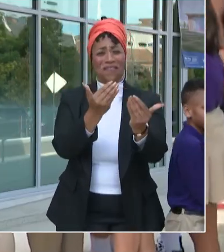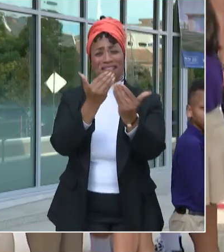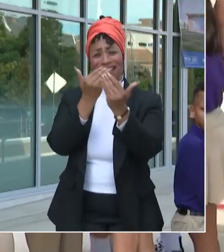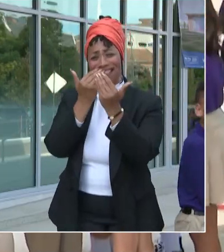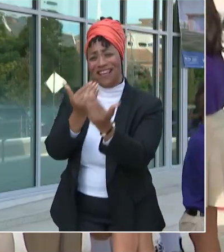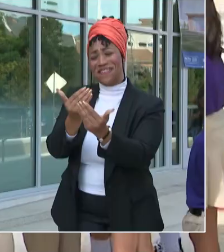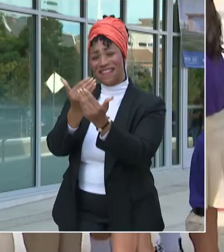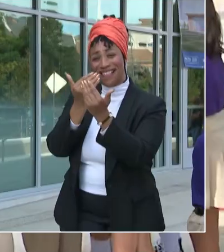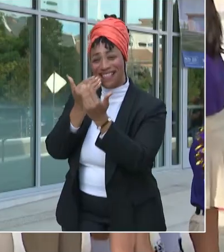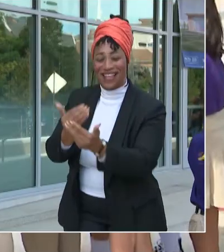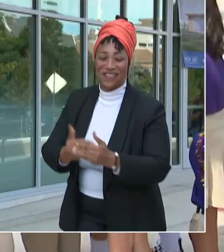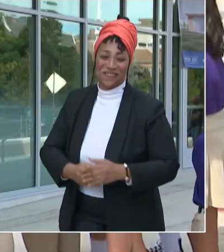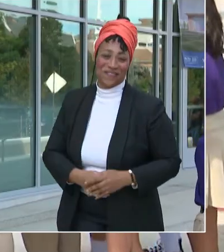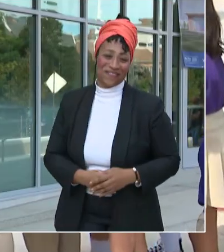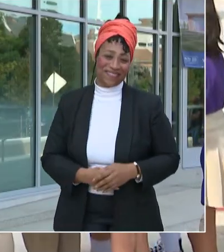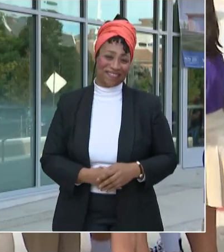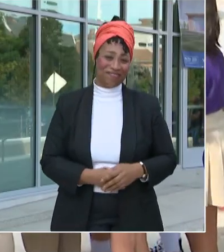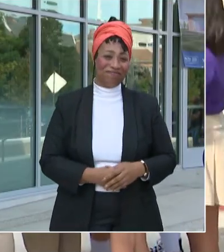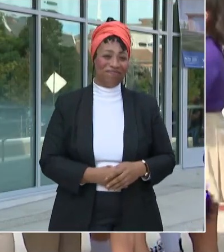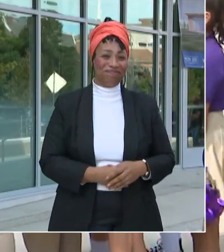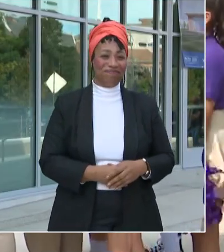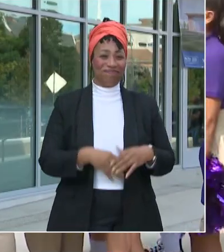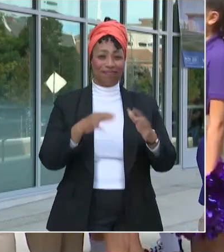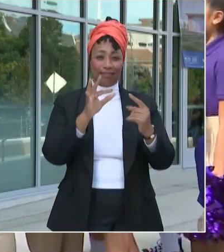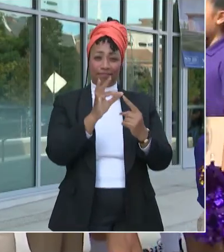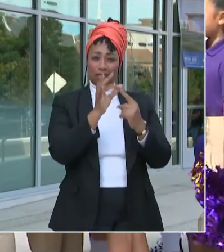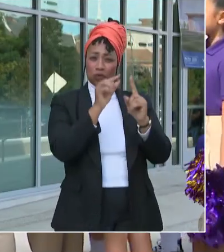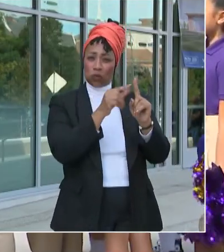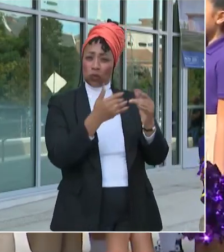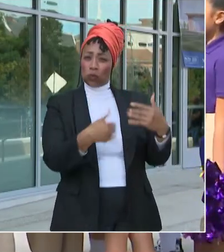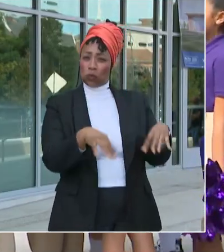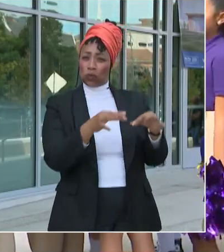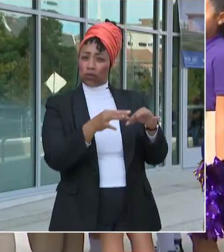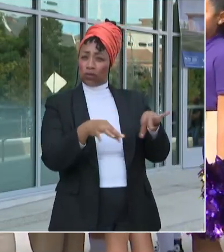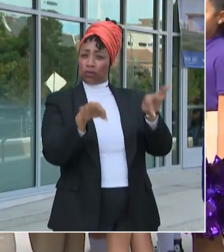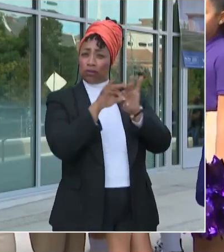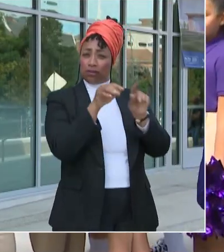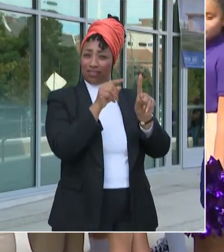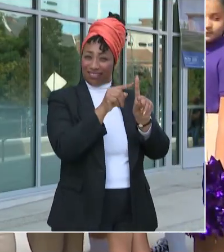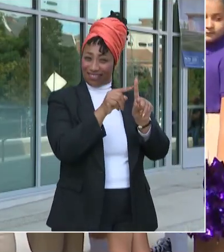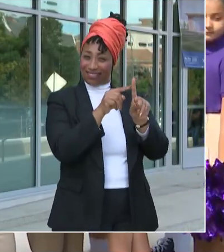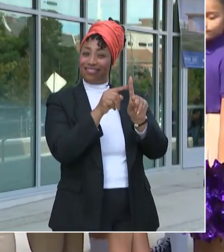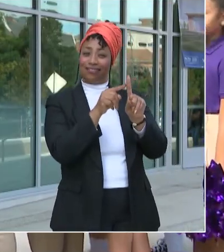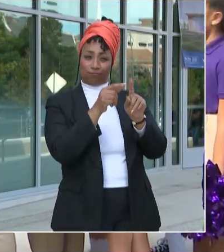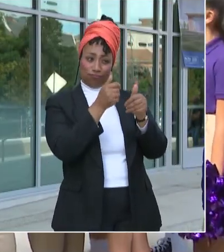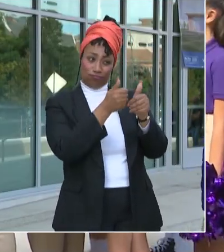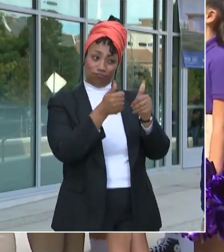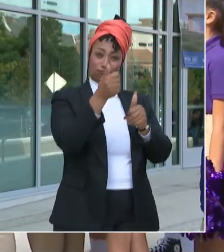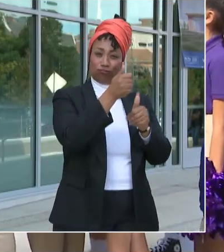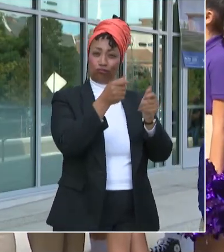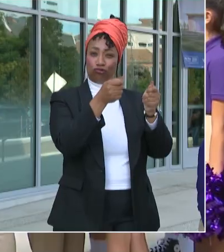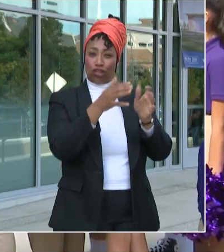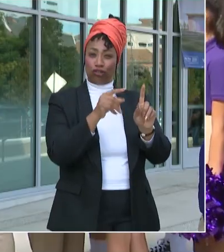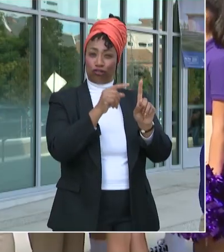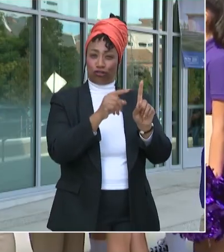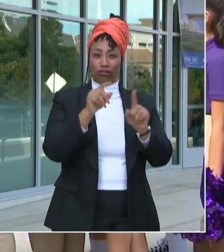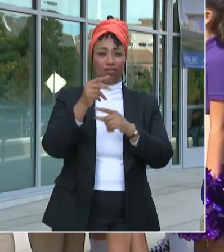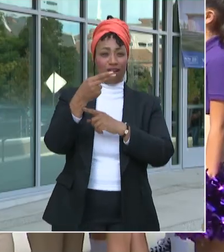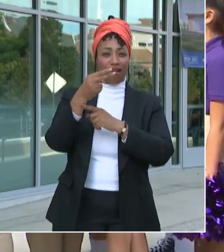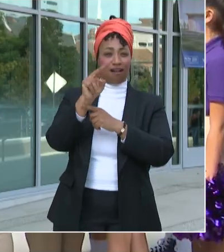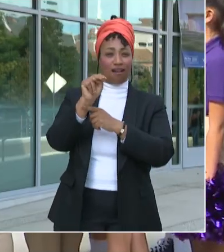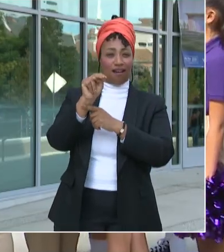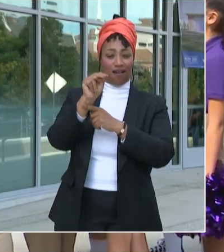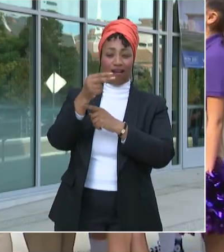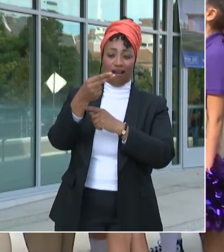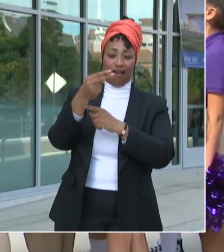A special thanks to Director Hunter, the Department of General Services, and the Department of General Services for